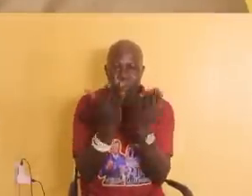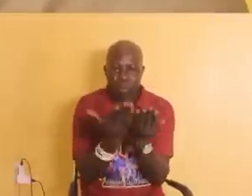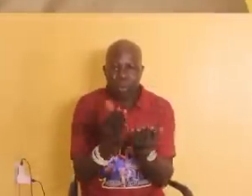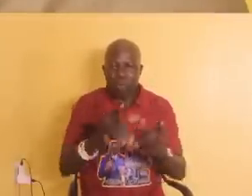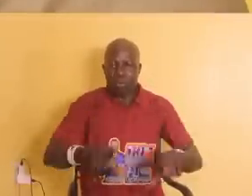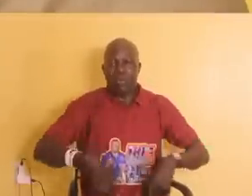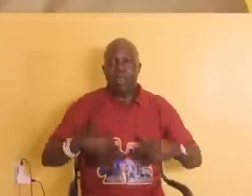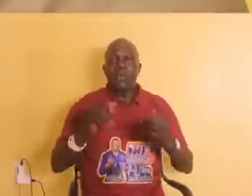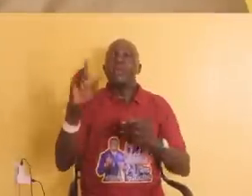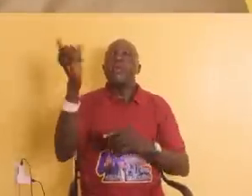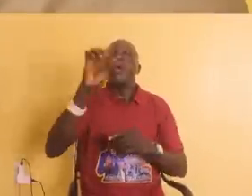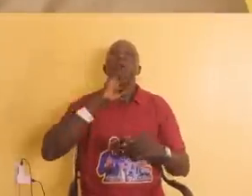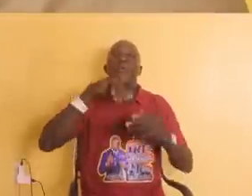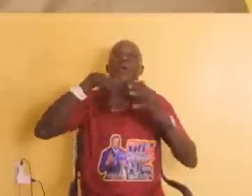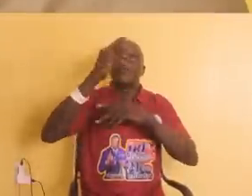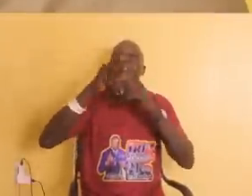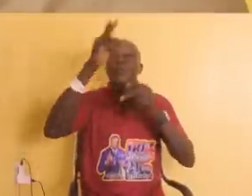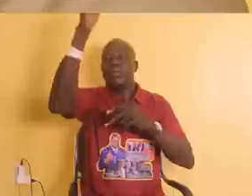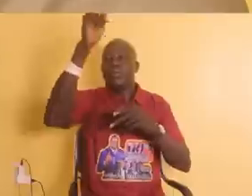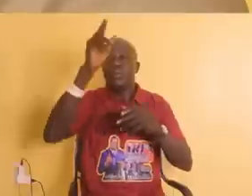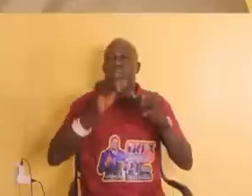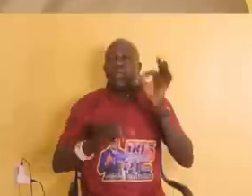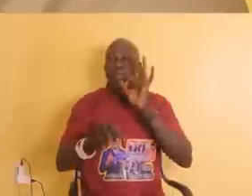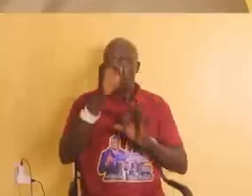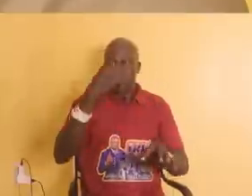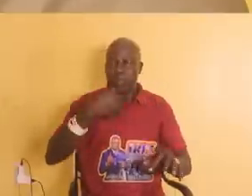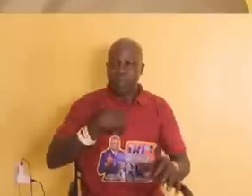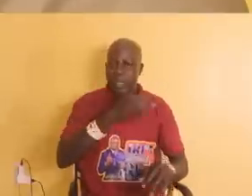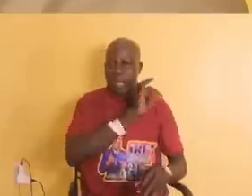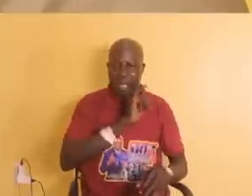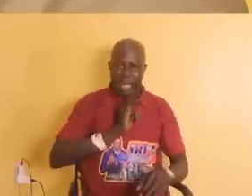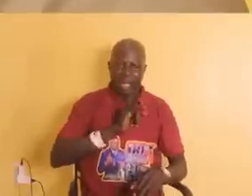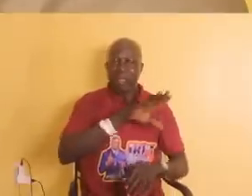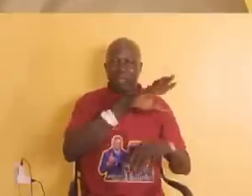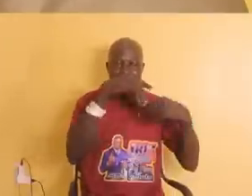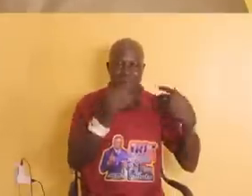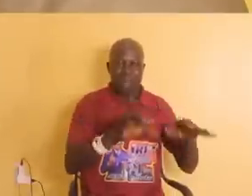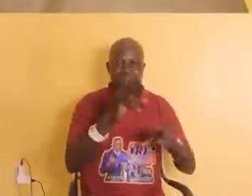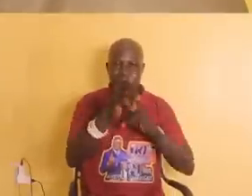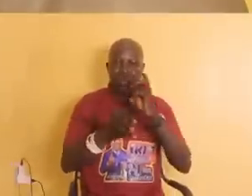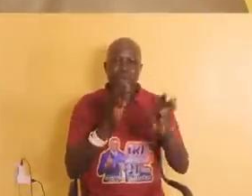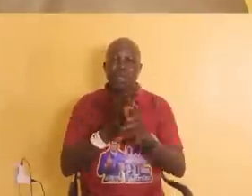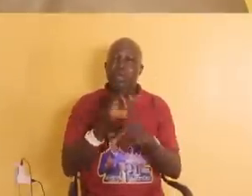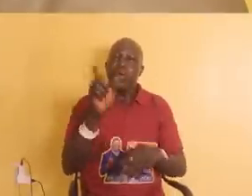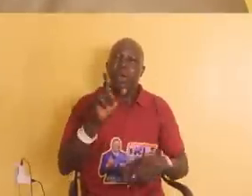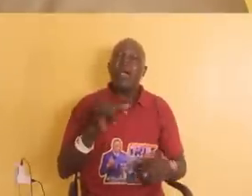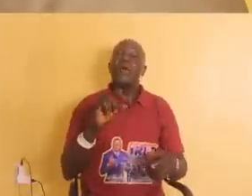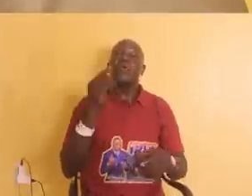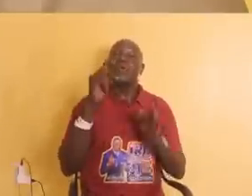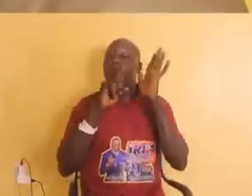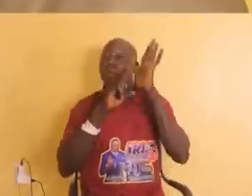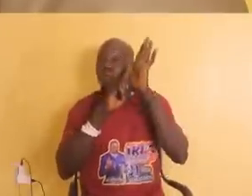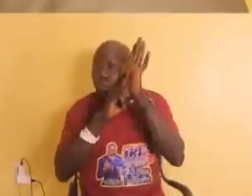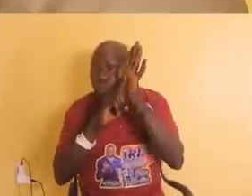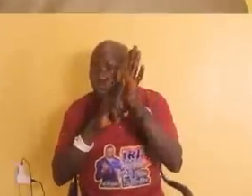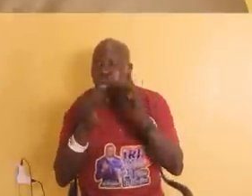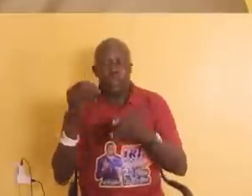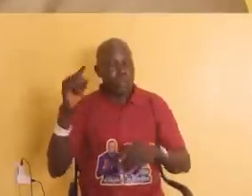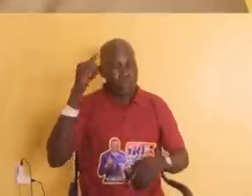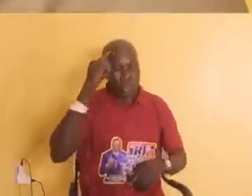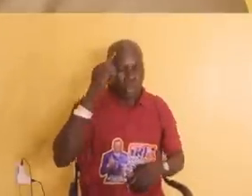lo. Is a place that we left with not but as we go. Be me ati wo ba wa fa ye se. If you and I leave this world. Ifo la yo ju si. Where will we end? Ronu re